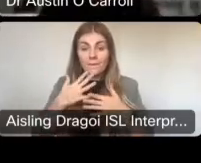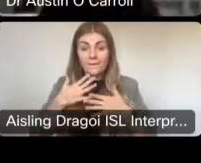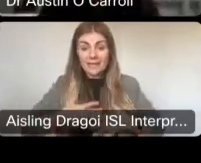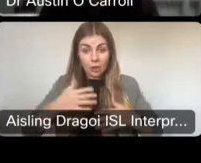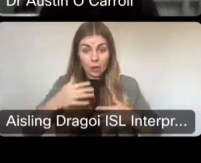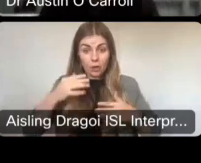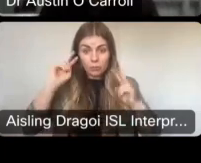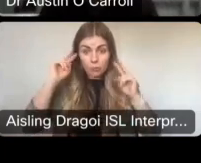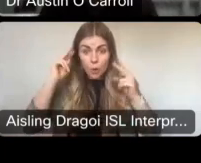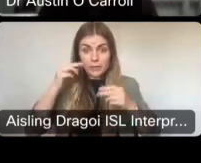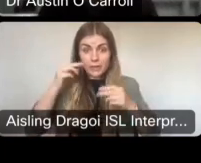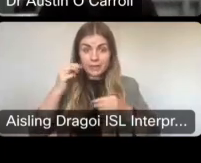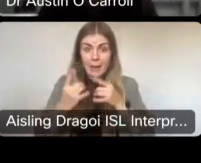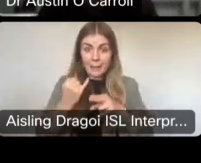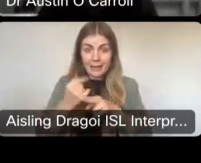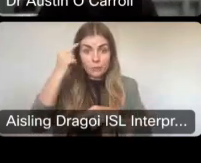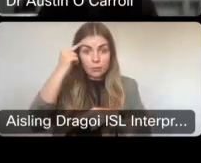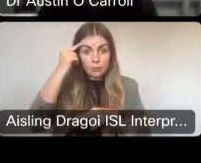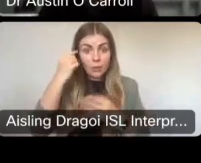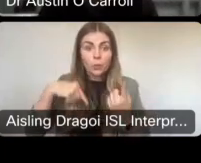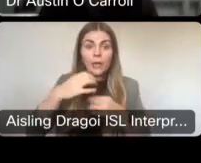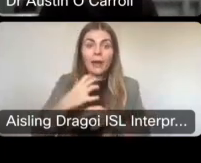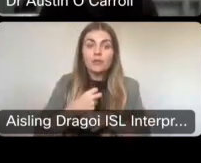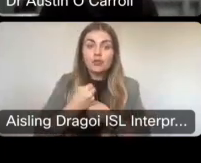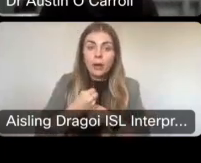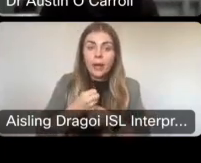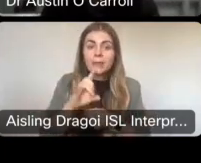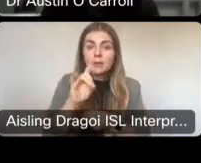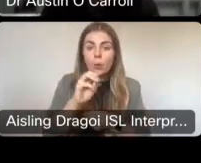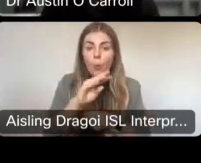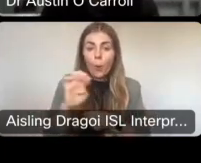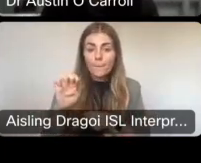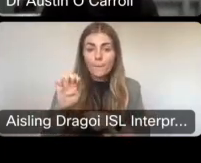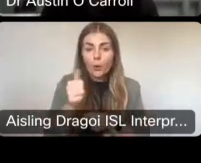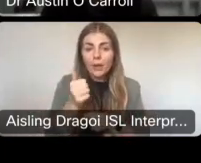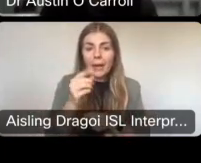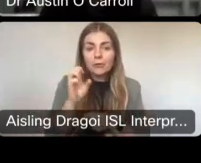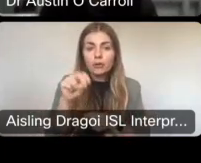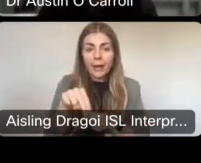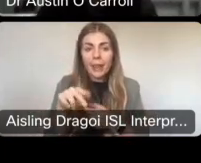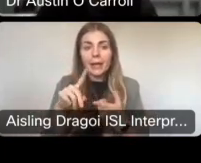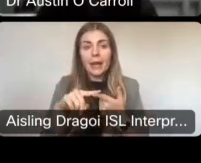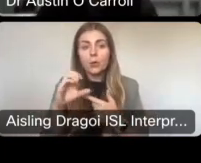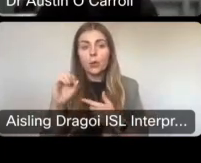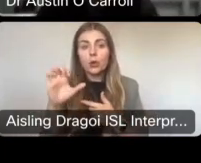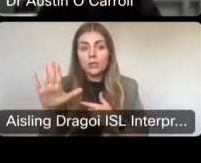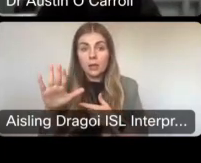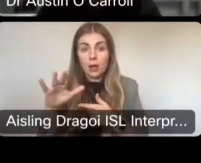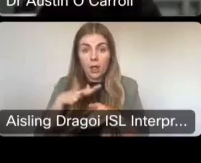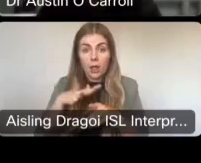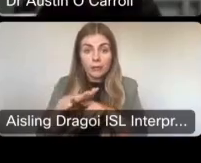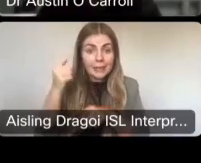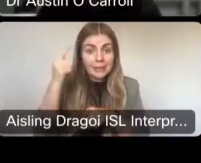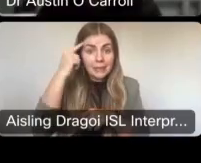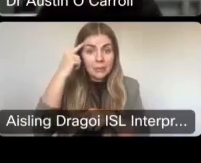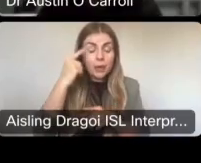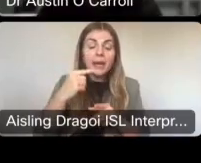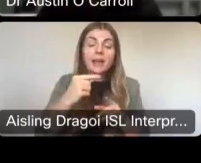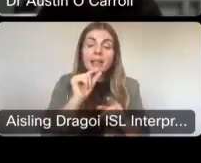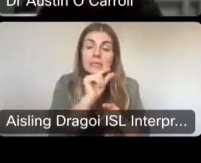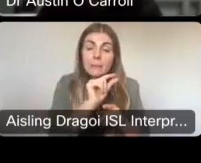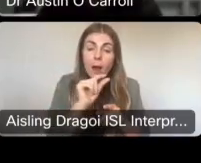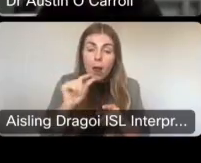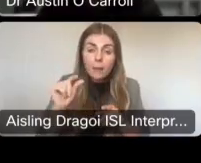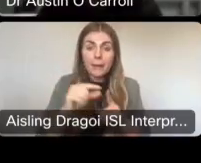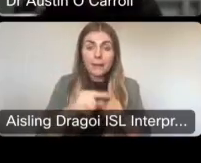We have stress hormones, which are adrenaline and cortisol. They're released. They're released in small amounts when you've got positive stress. They're relieved